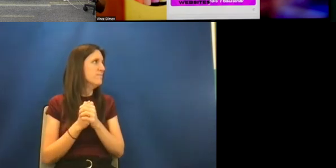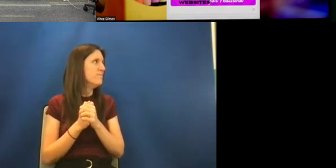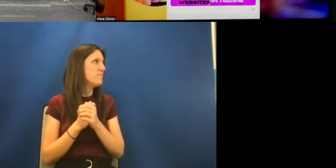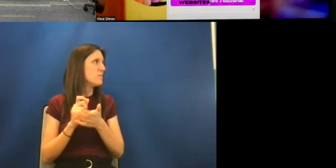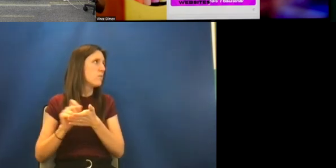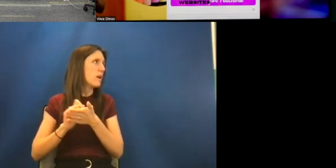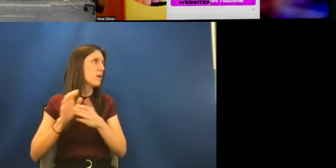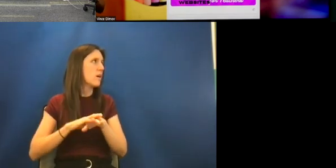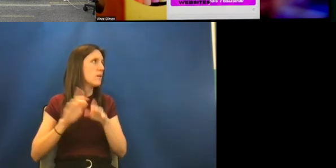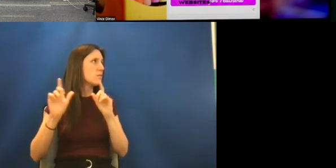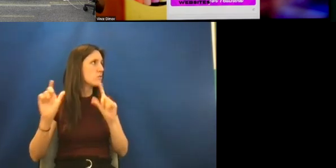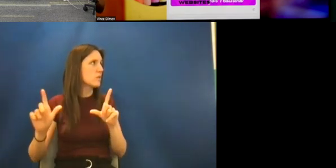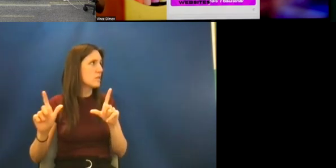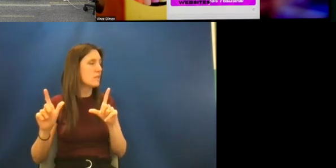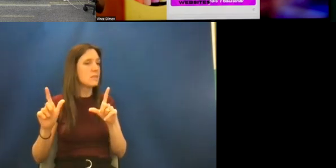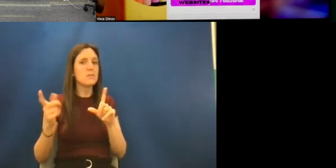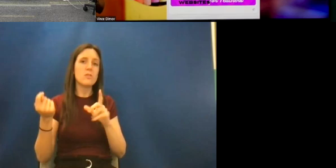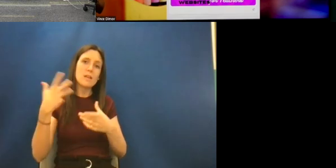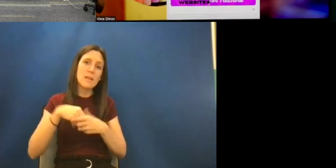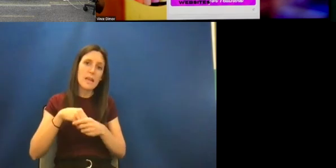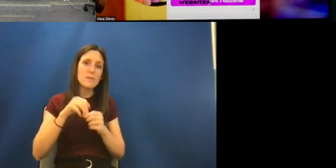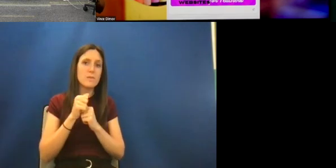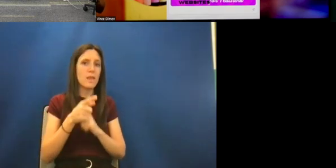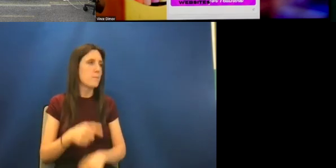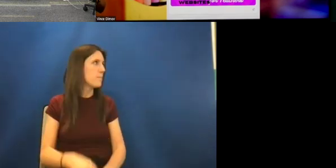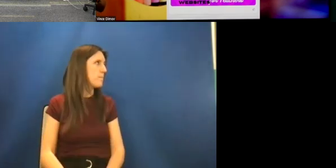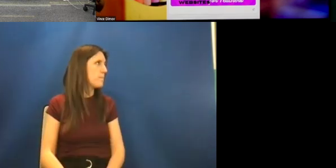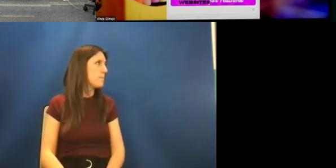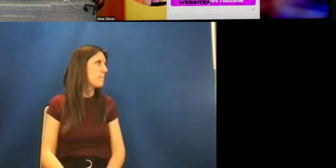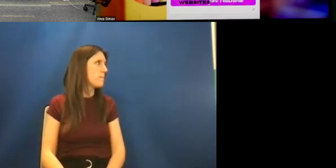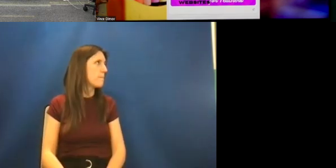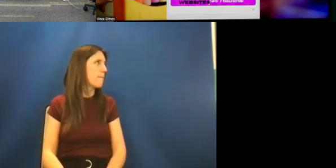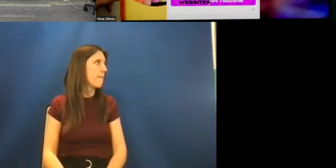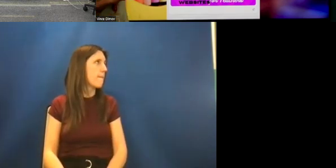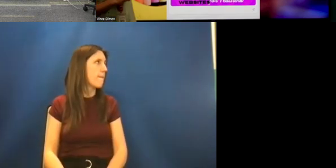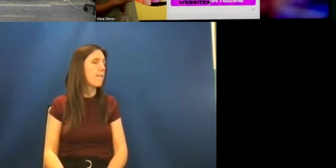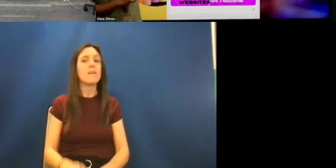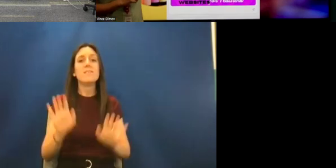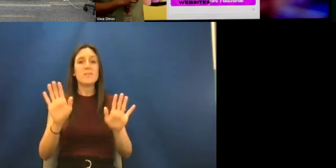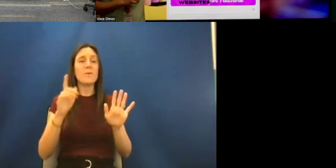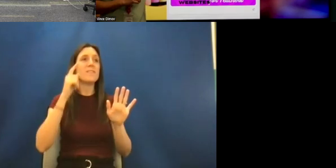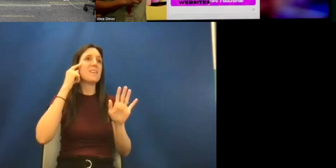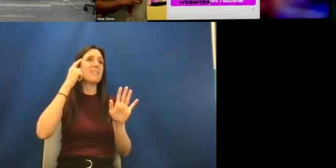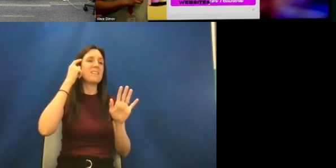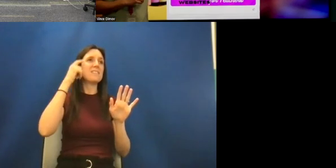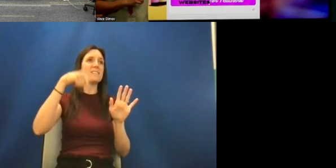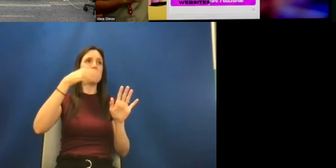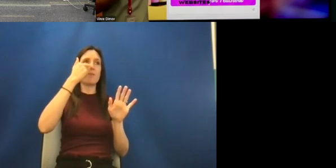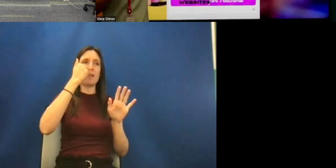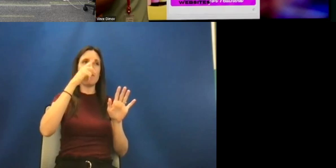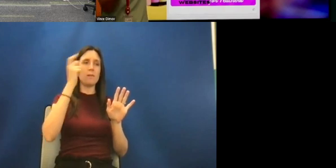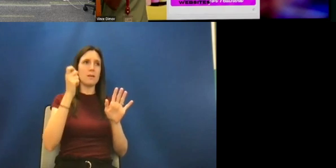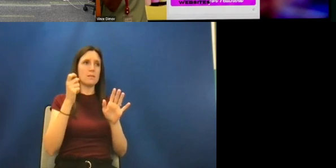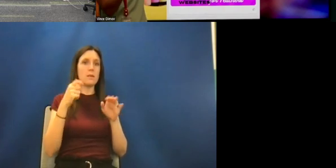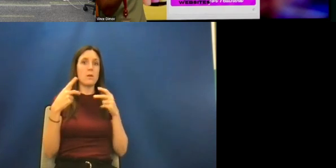Trying to engage him. This was hilarious. We're trying to learn what dens are, and he's telling me about the cave, and then